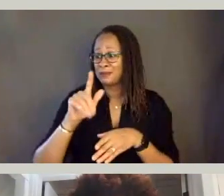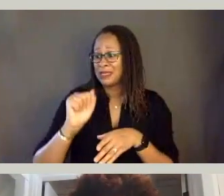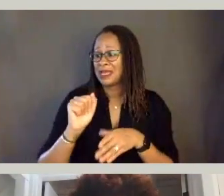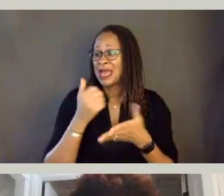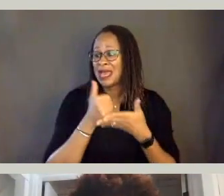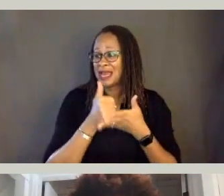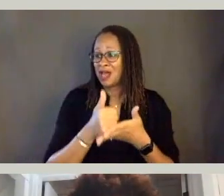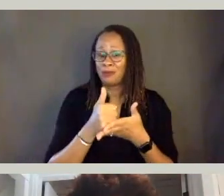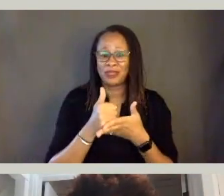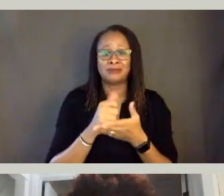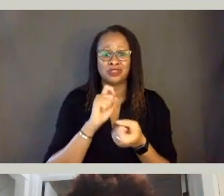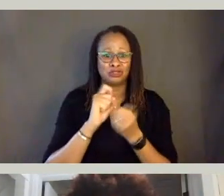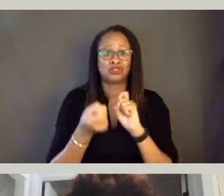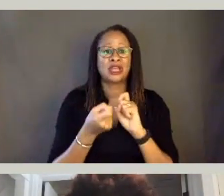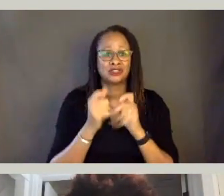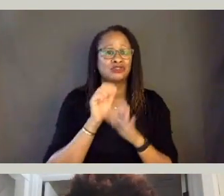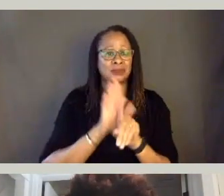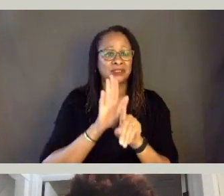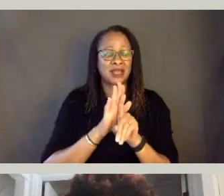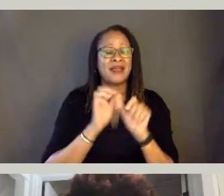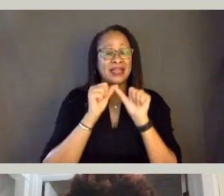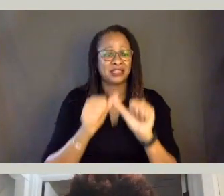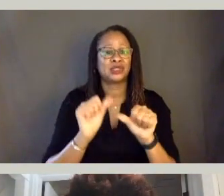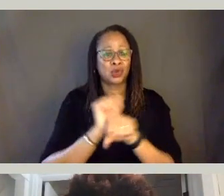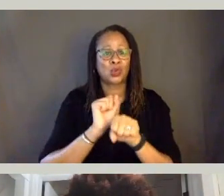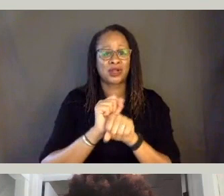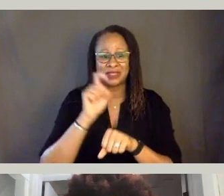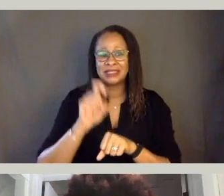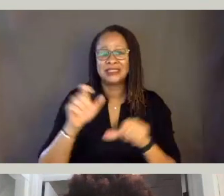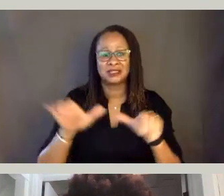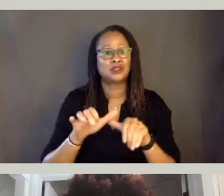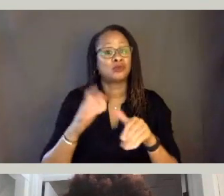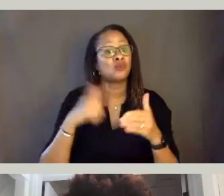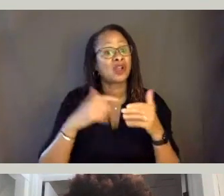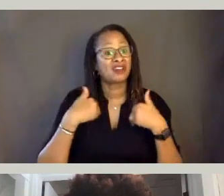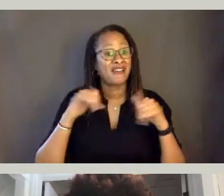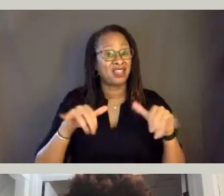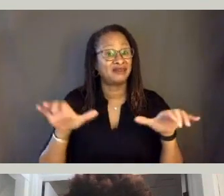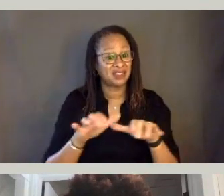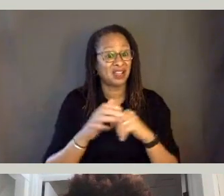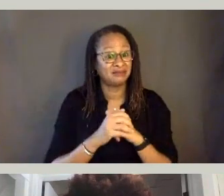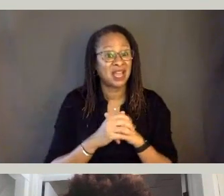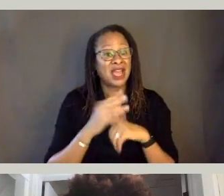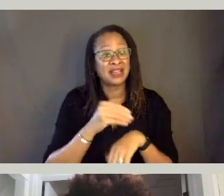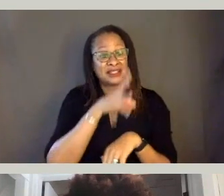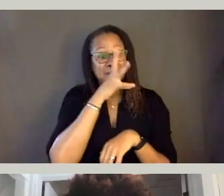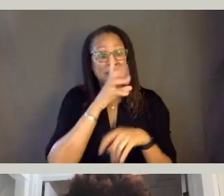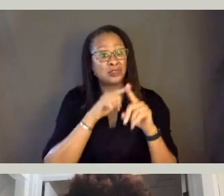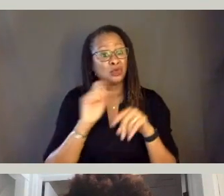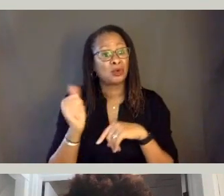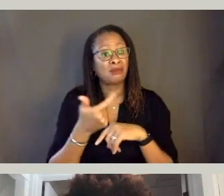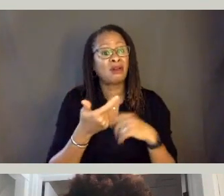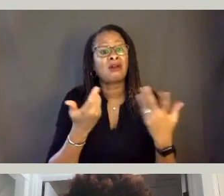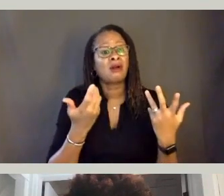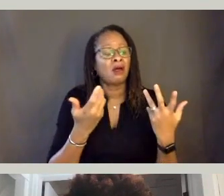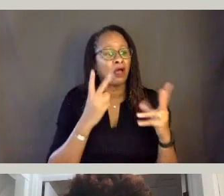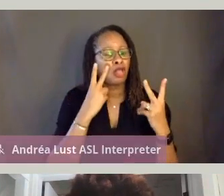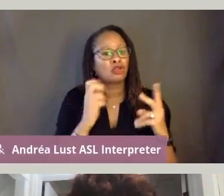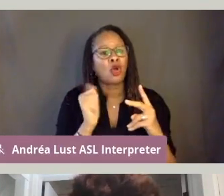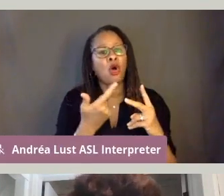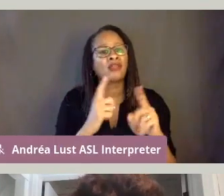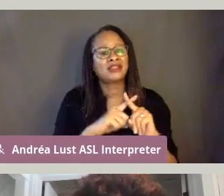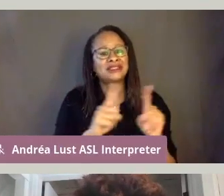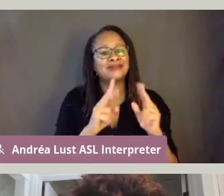transform itself in the continued work that it needs to do? What could that have done? Looking forward, who else is looking to do these